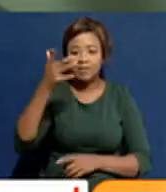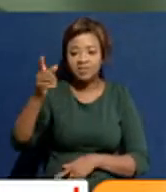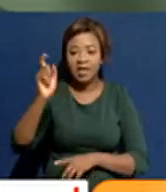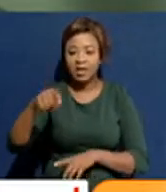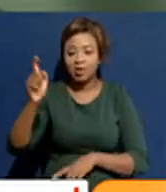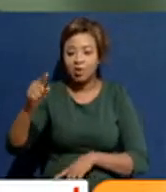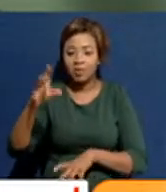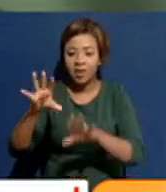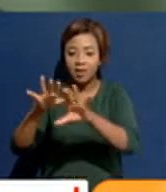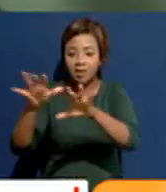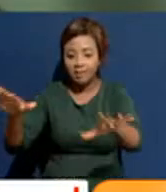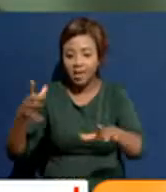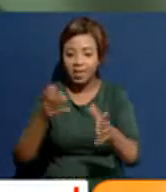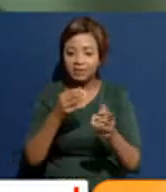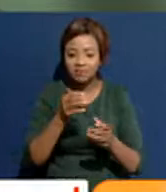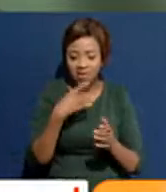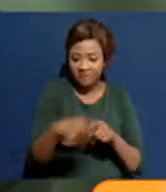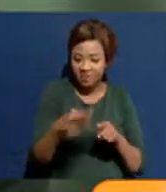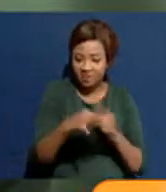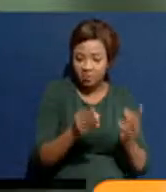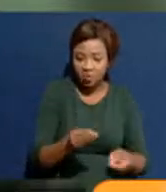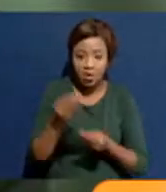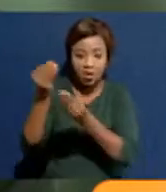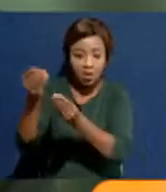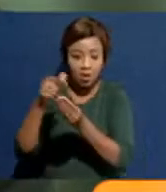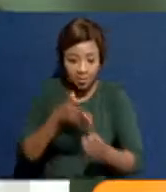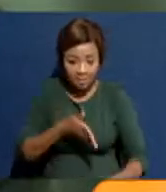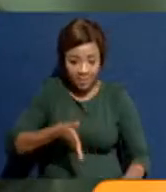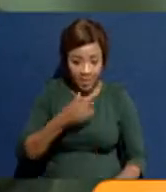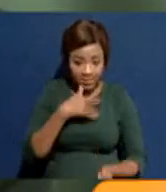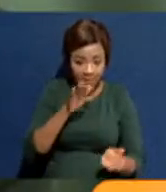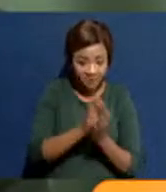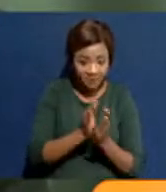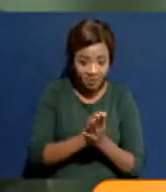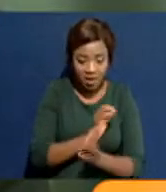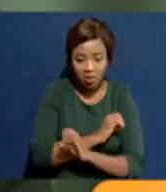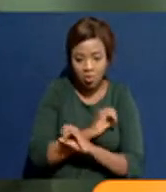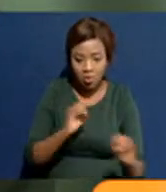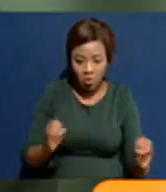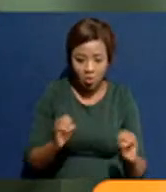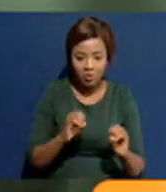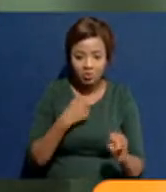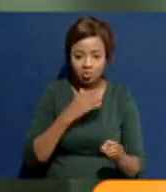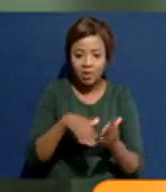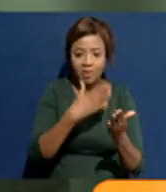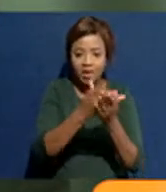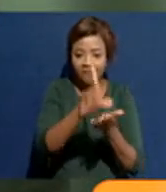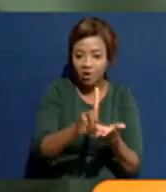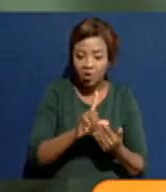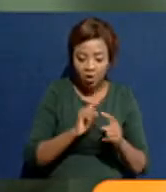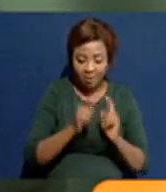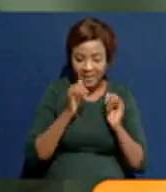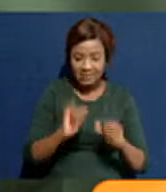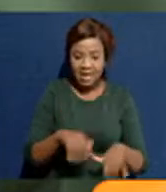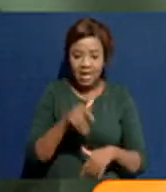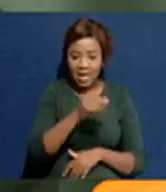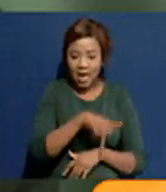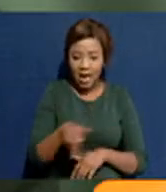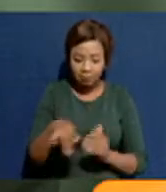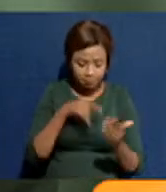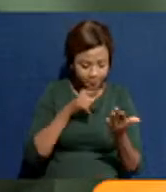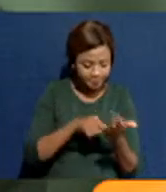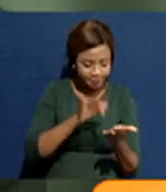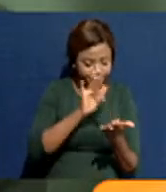or Marigiti delivering vegetables, there's no bank that is open for me to go and fill forms for to apply for a loan. But I can call